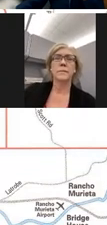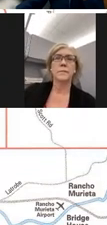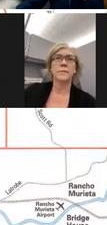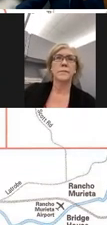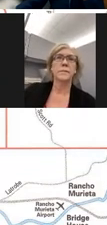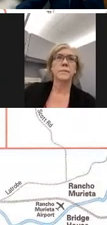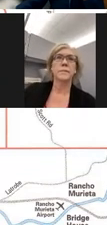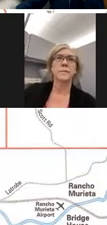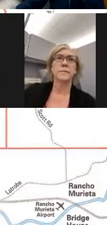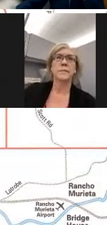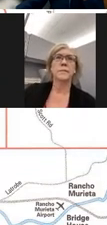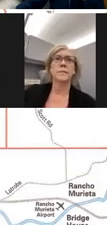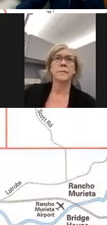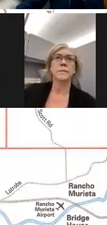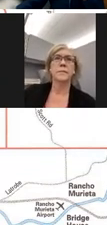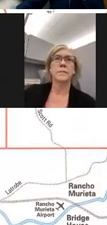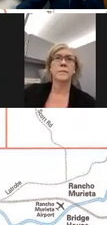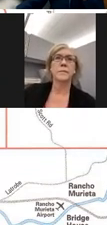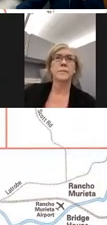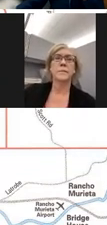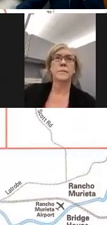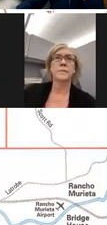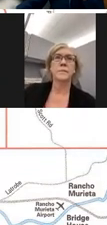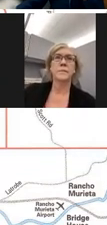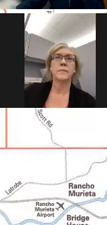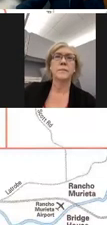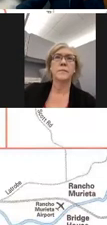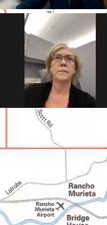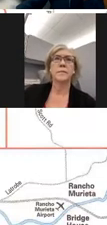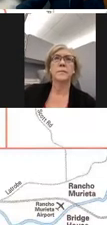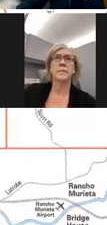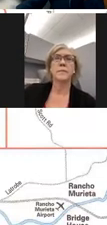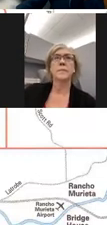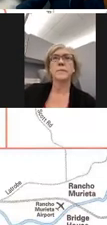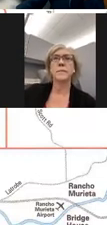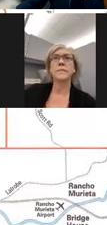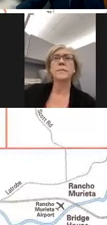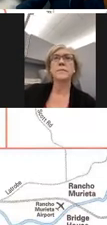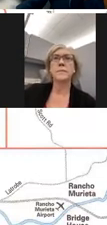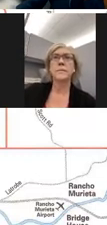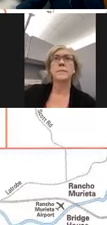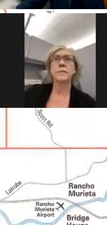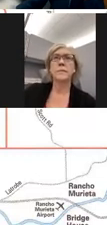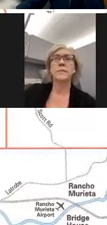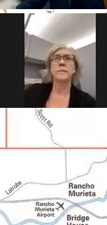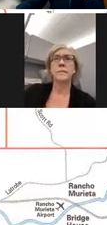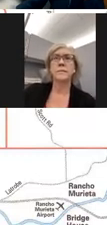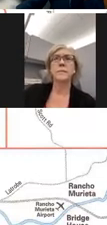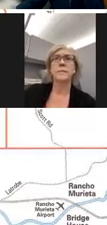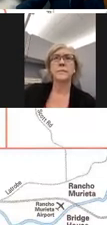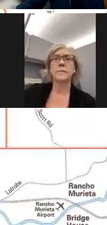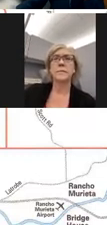Grove Adult Community Education, for example, 14 locations throughout Sacramento County. And our